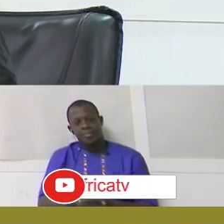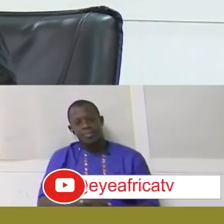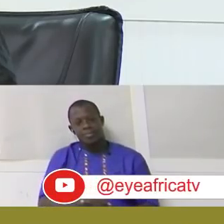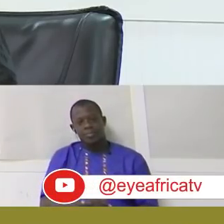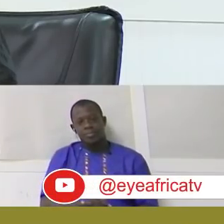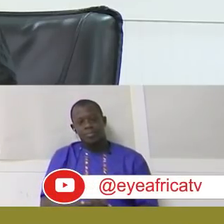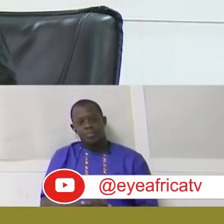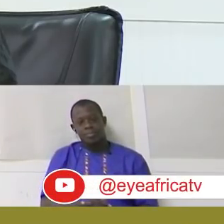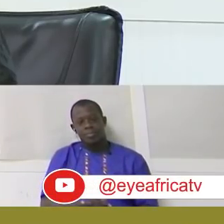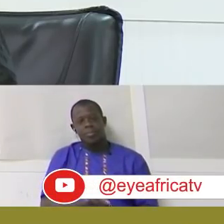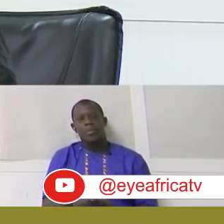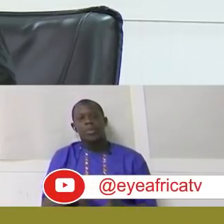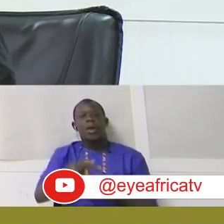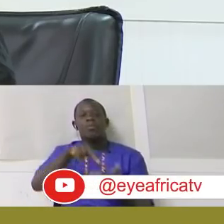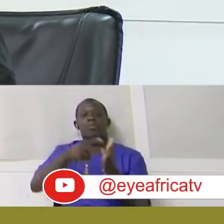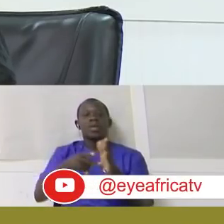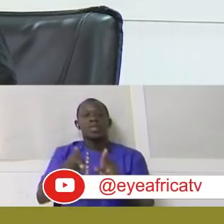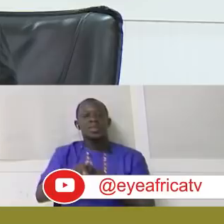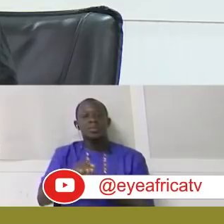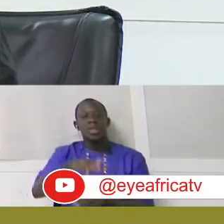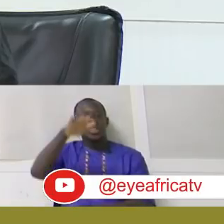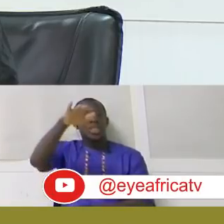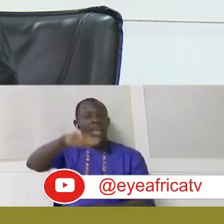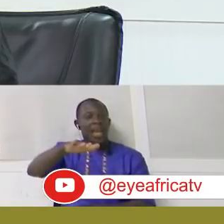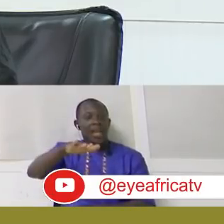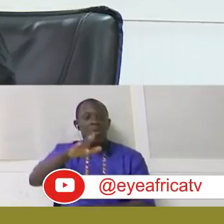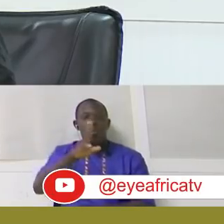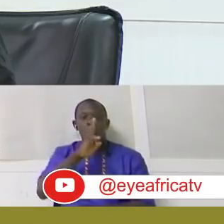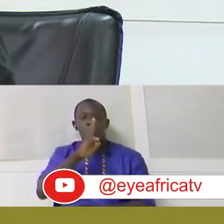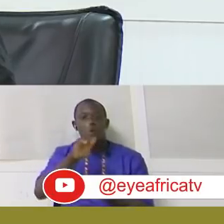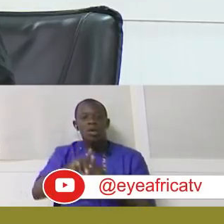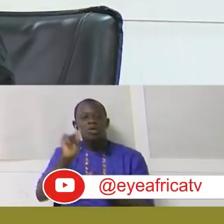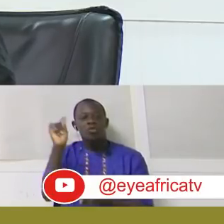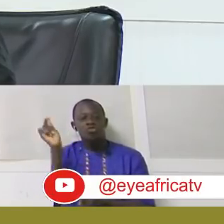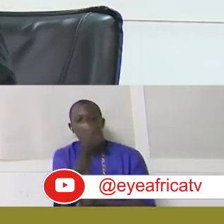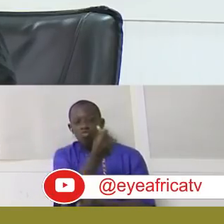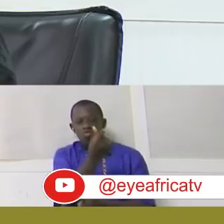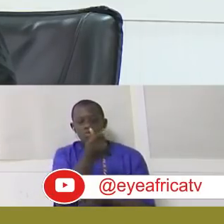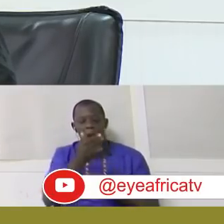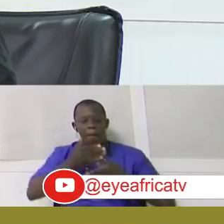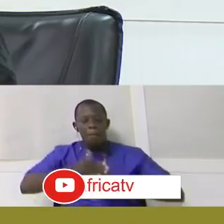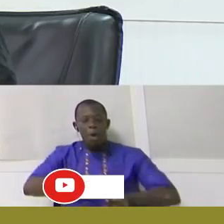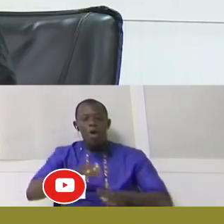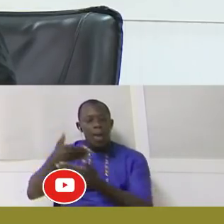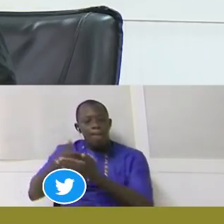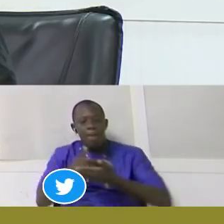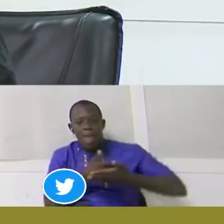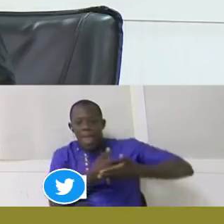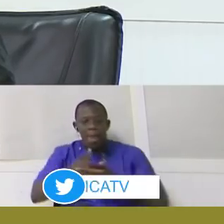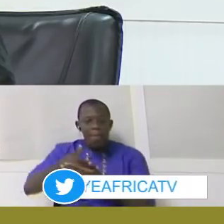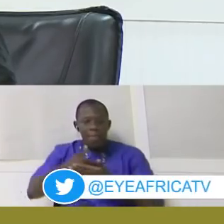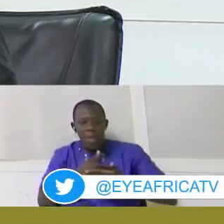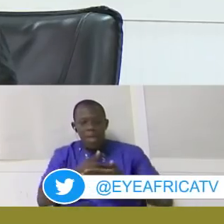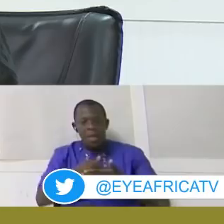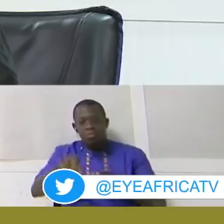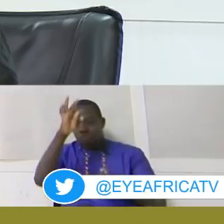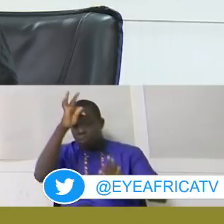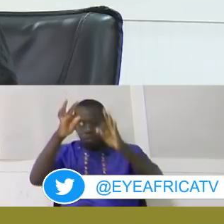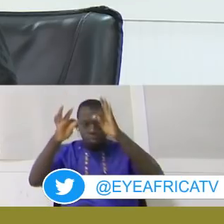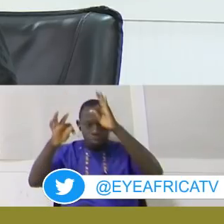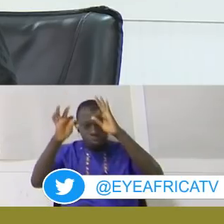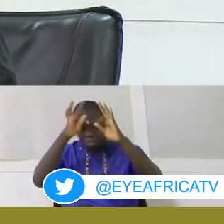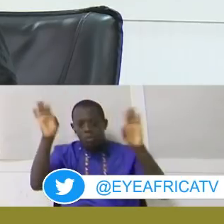discriminating people konon xale bo xamne dafa judu s then a child that is newly born te xamu dara ci aduna